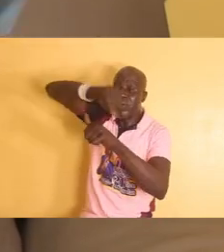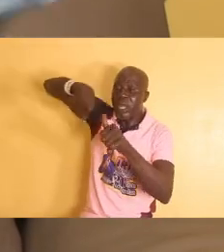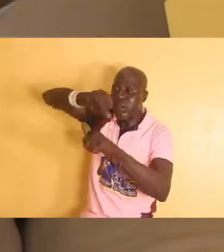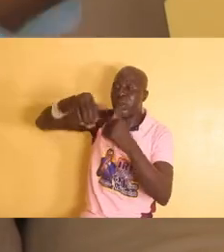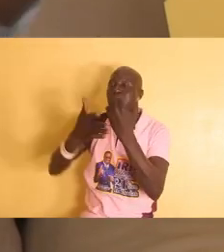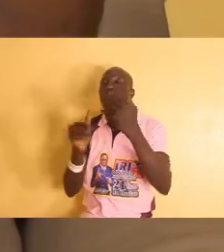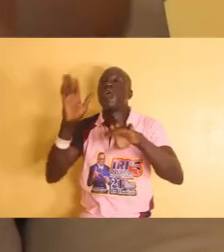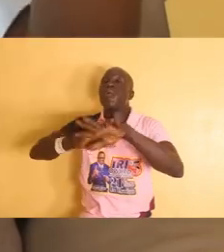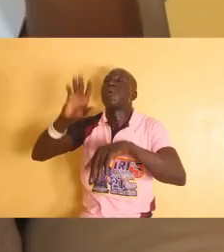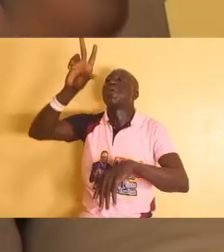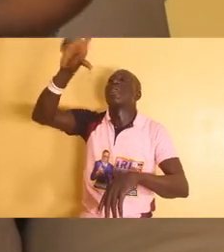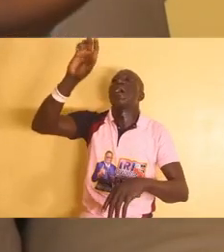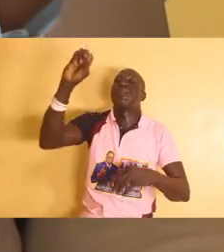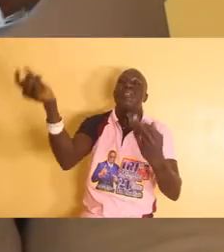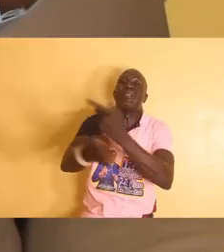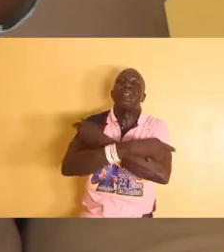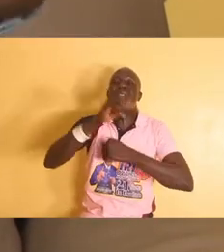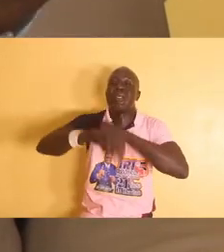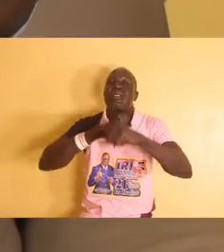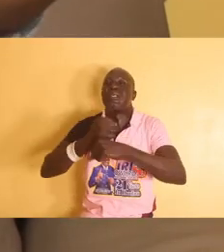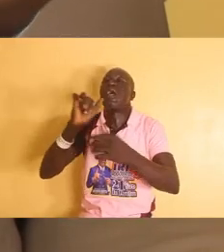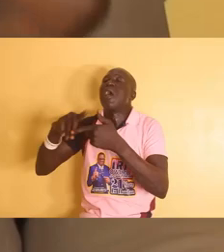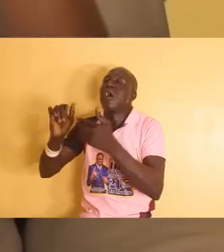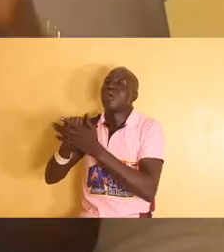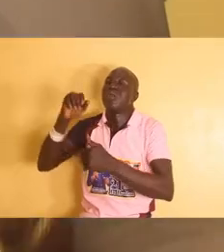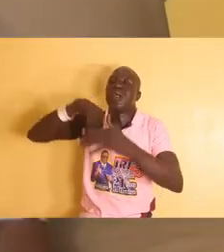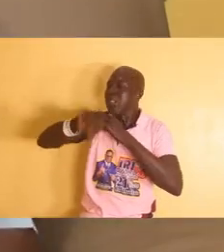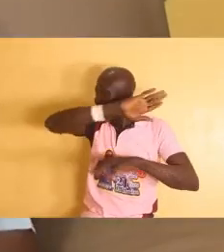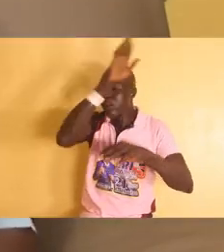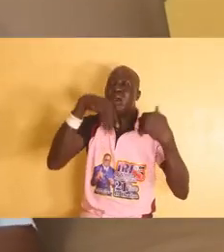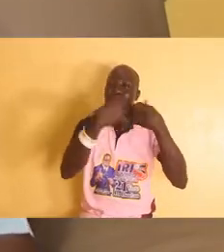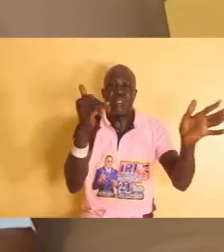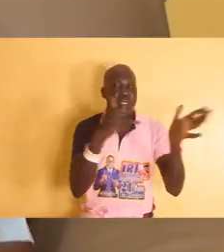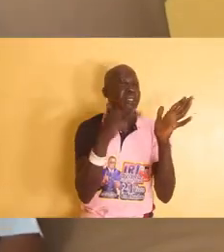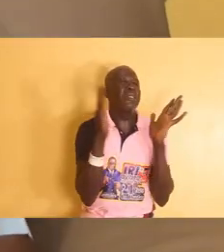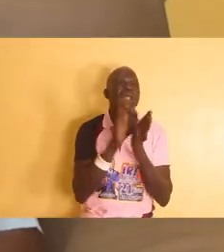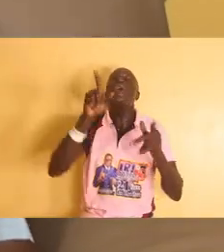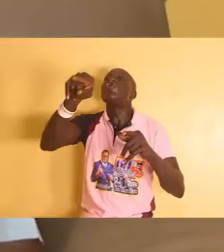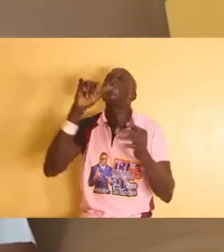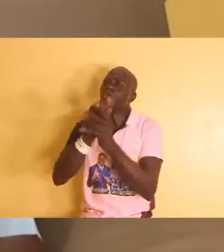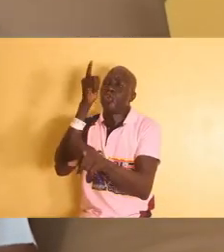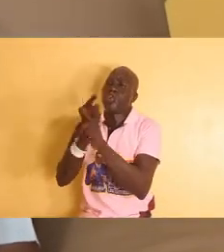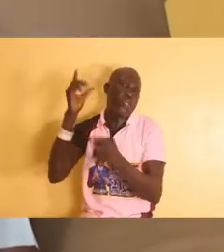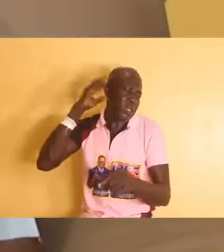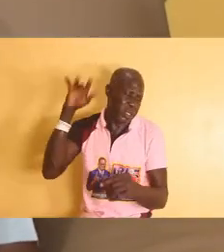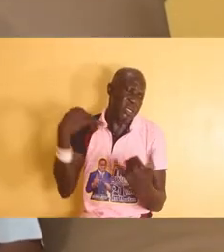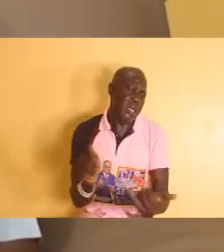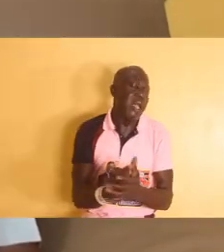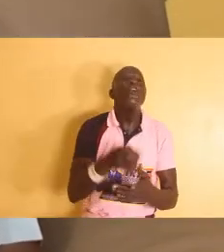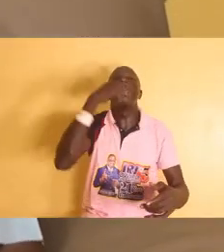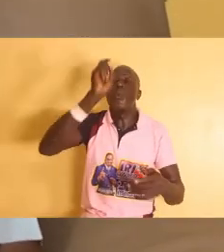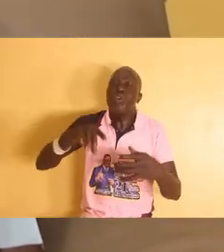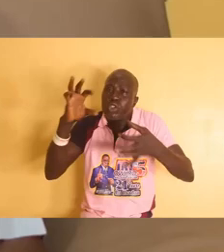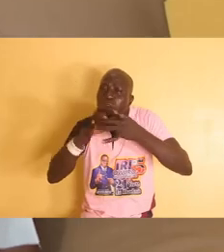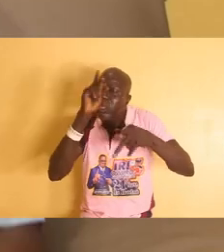anointing that will come exactly 30 days. That was a blessing. You said they will not miss it. You are just hearing me today. You